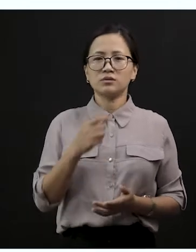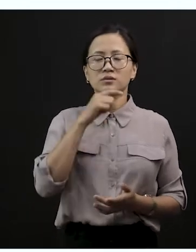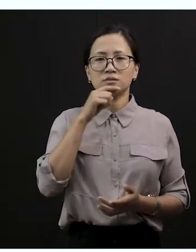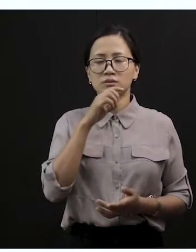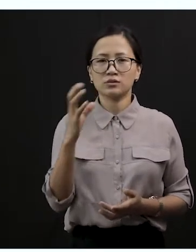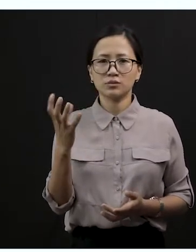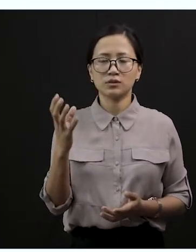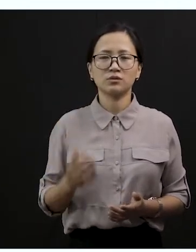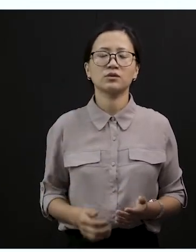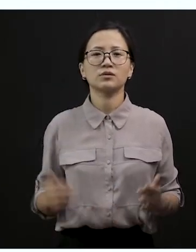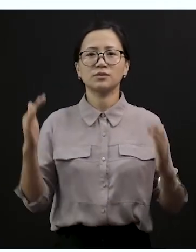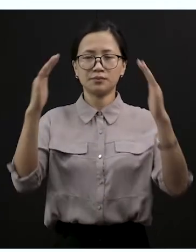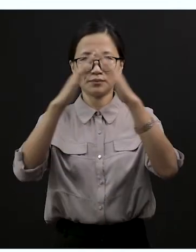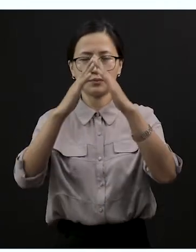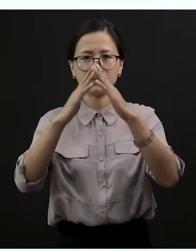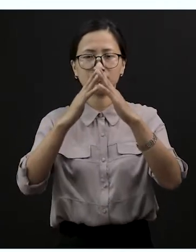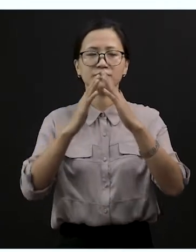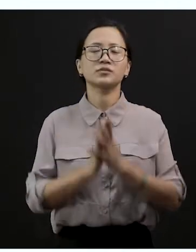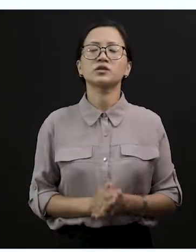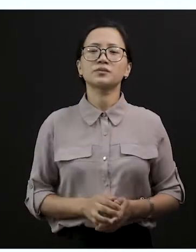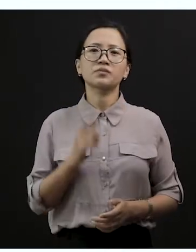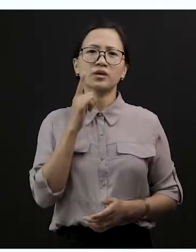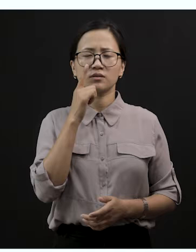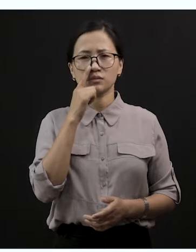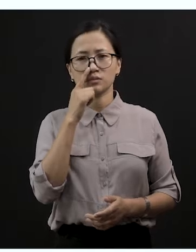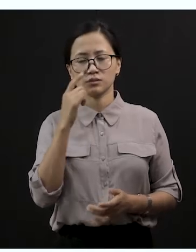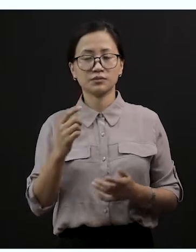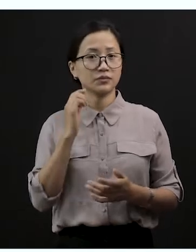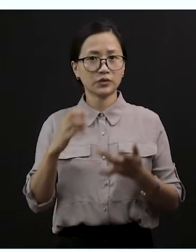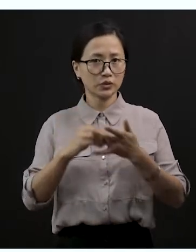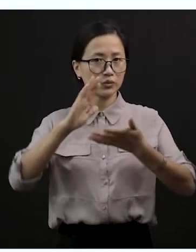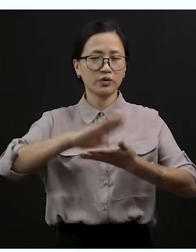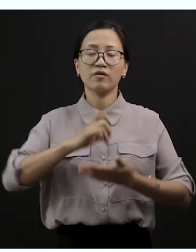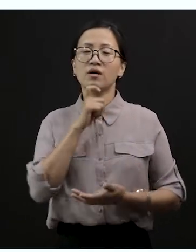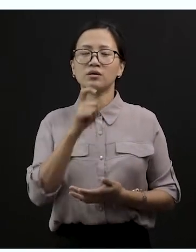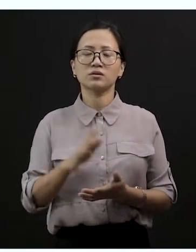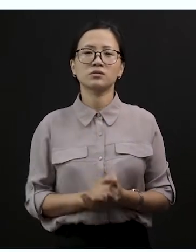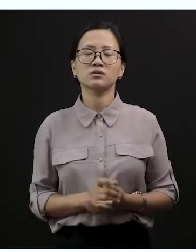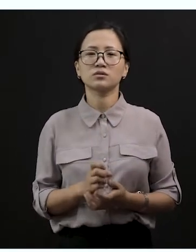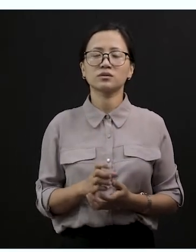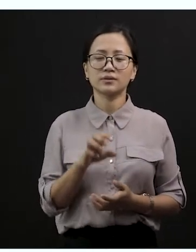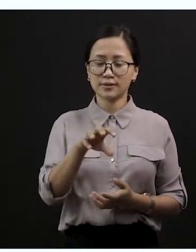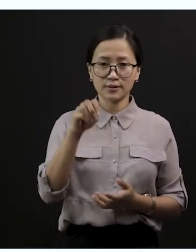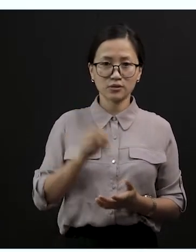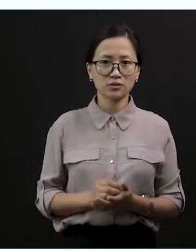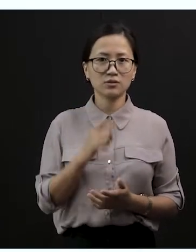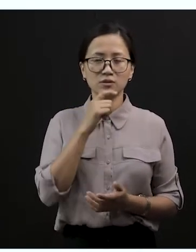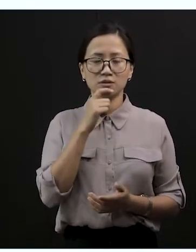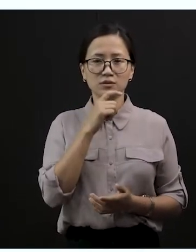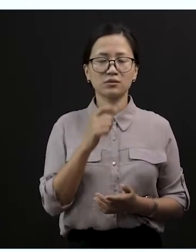at home. So his wife asked Lima to get tomatoes. When Lima wanted to have the